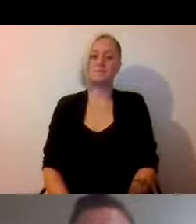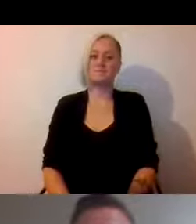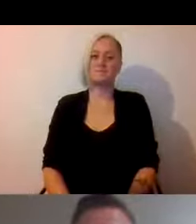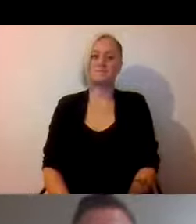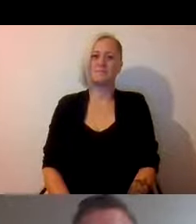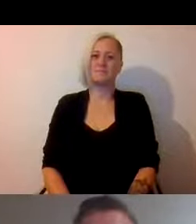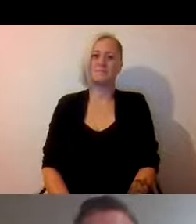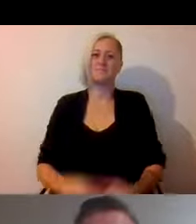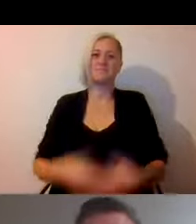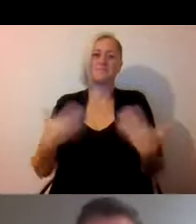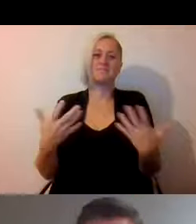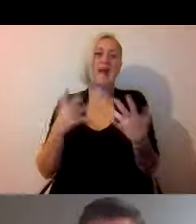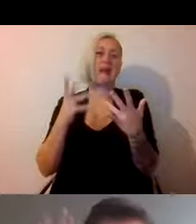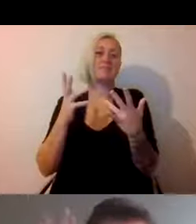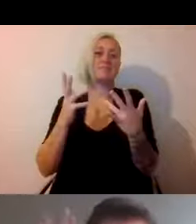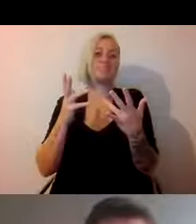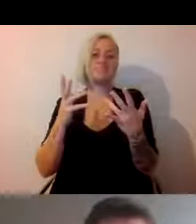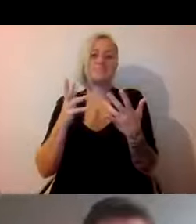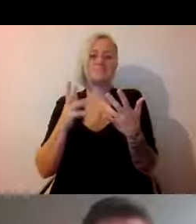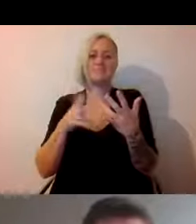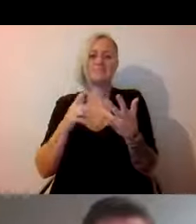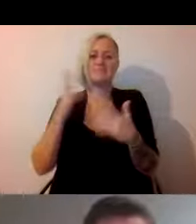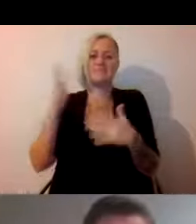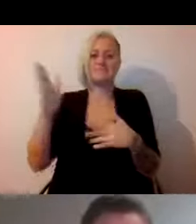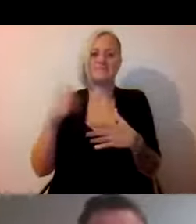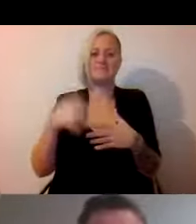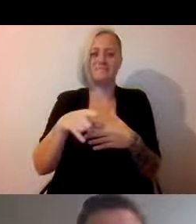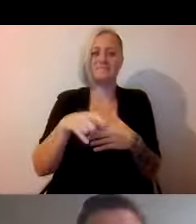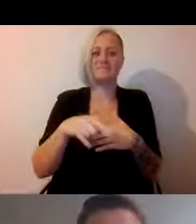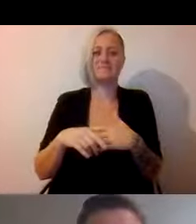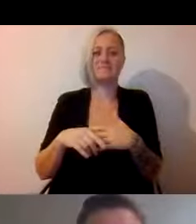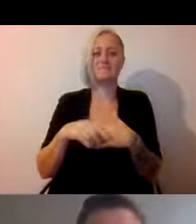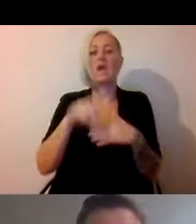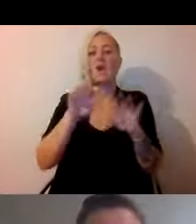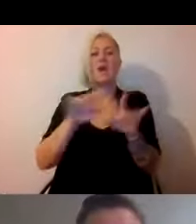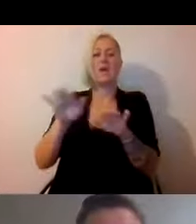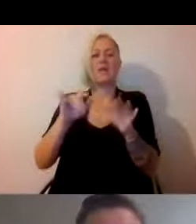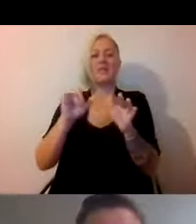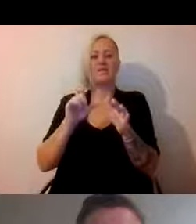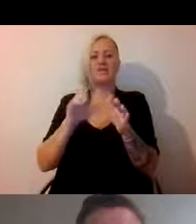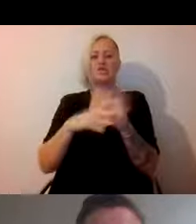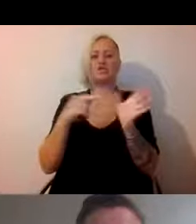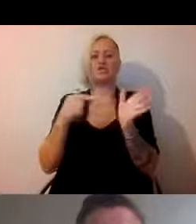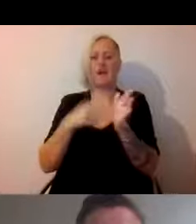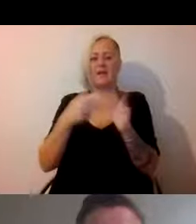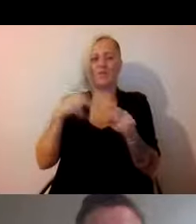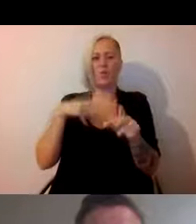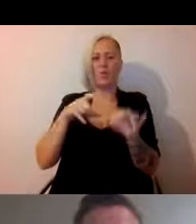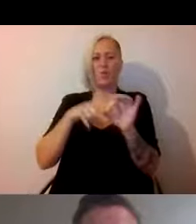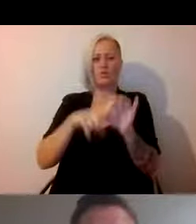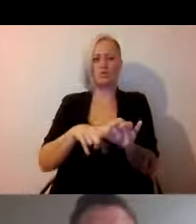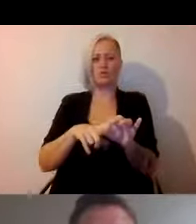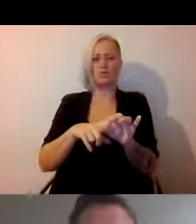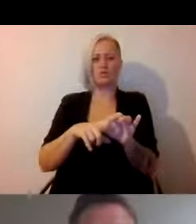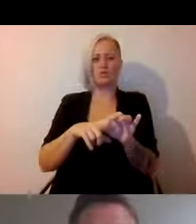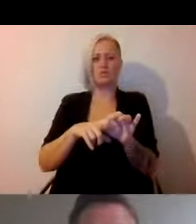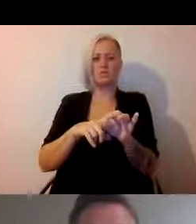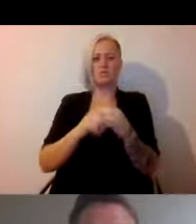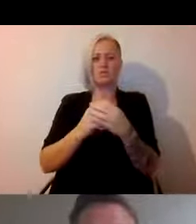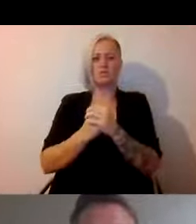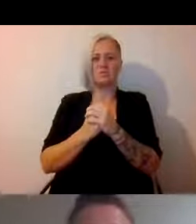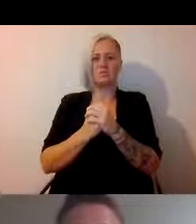But beyond that, I'm not really sure, sorry. Yeah, that's so interesting. I didn't realize that they made masks that were clear. Yeah, they